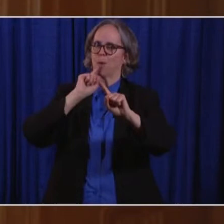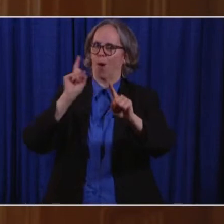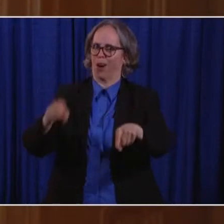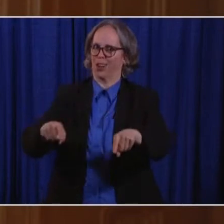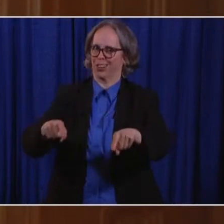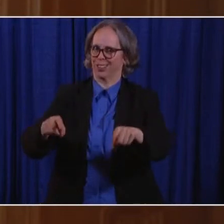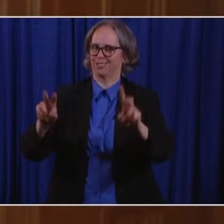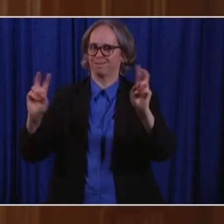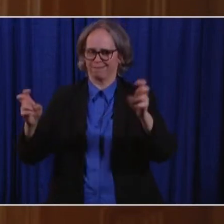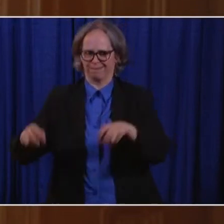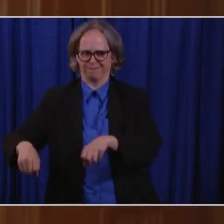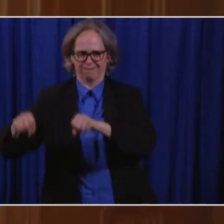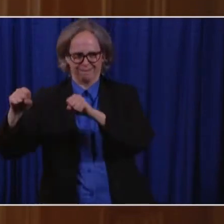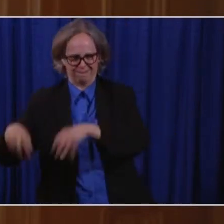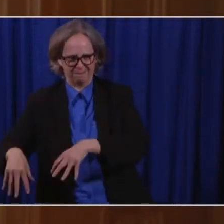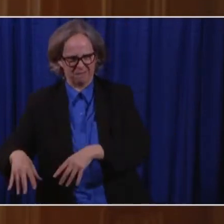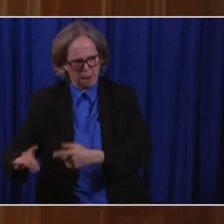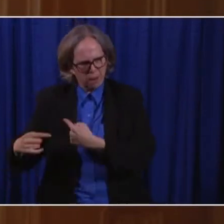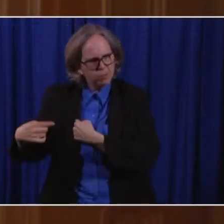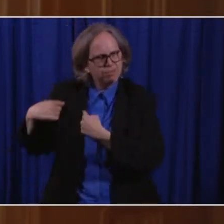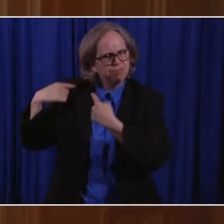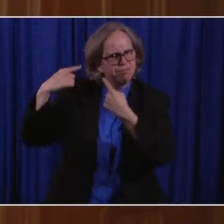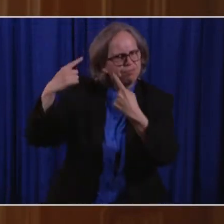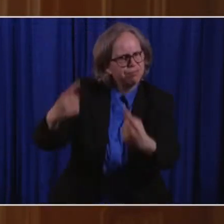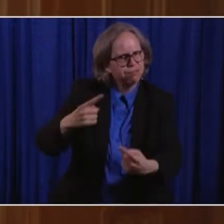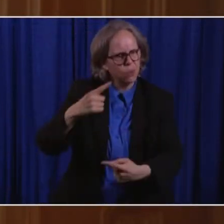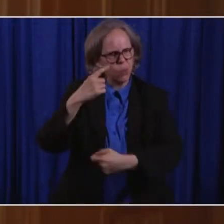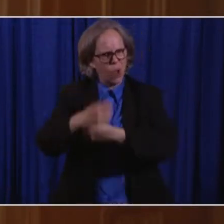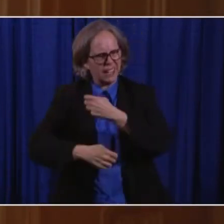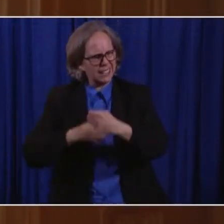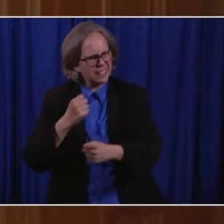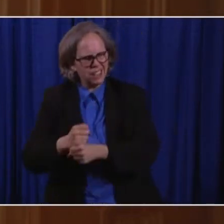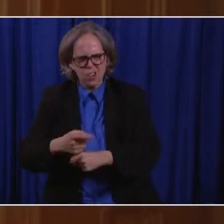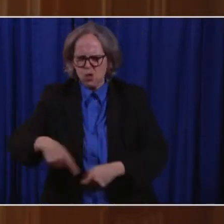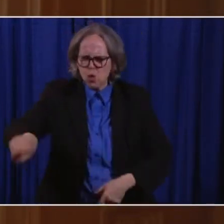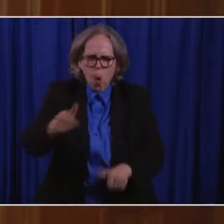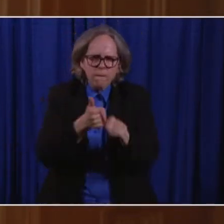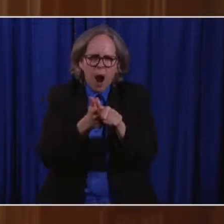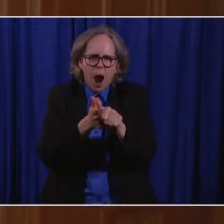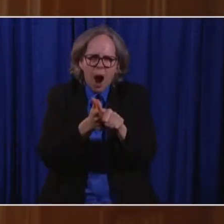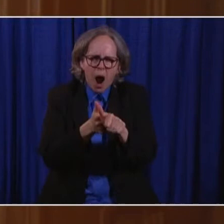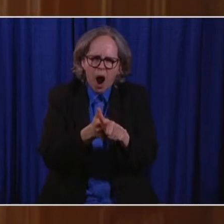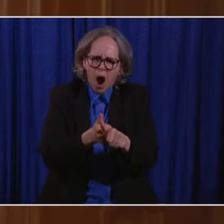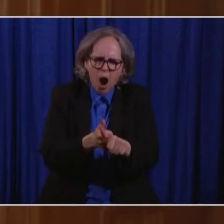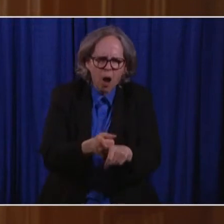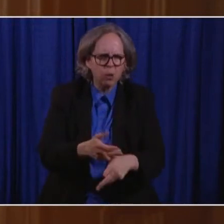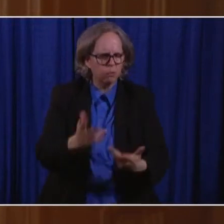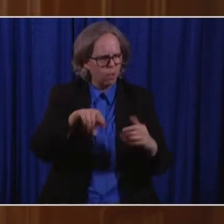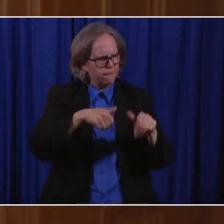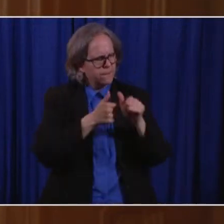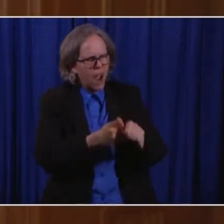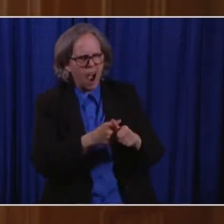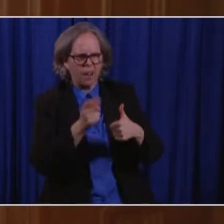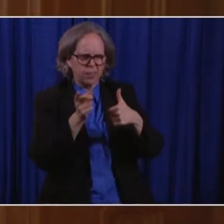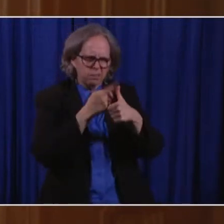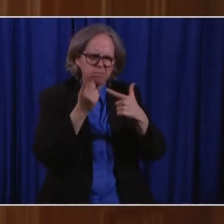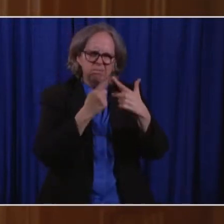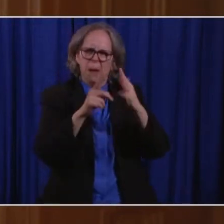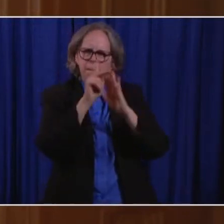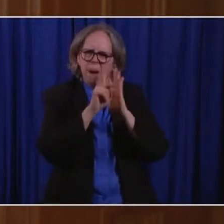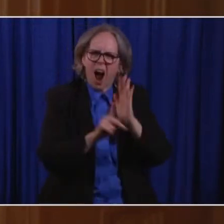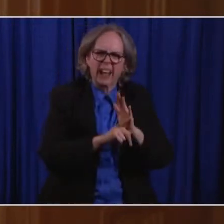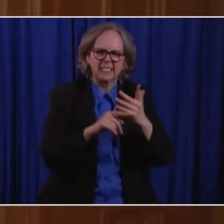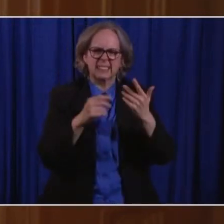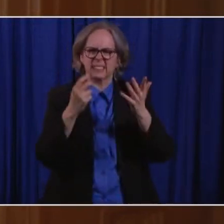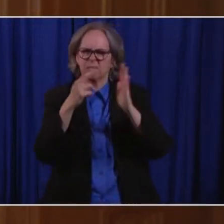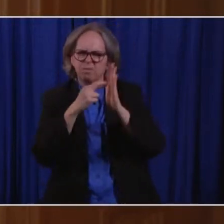It's been a year. You've followed the protocols. You've done what we've asked you to do. You've bravely fought